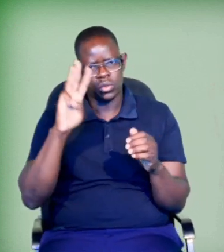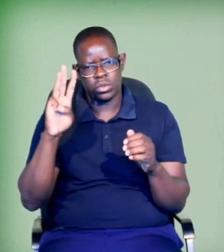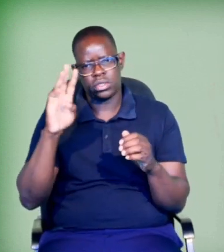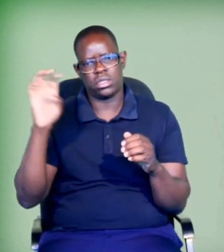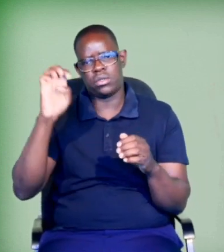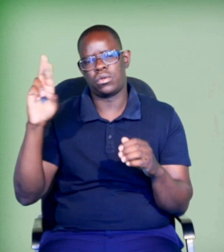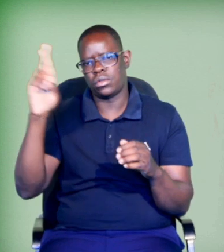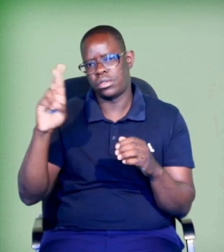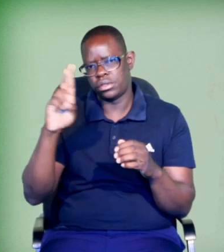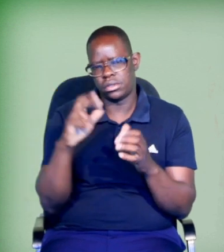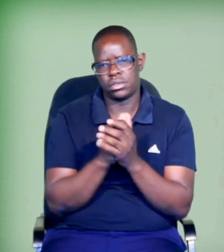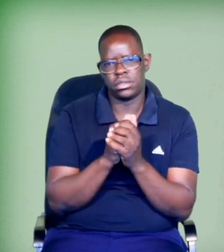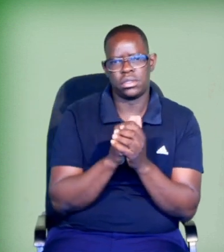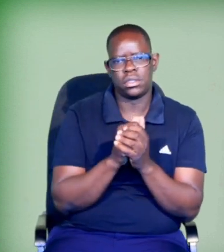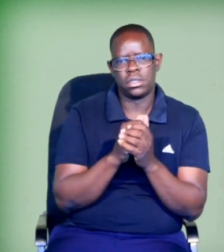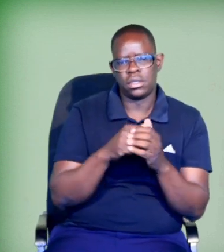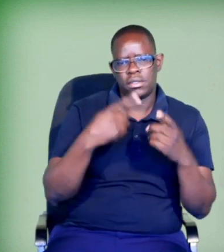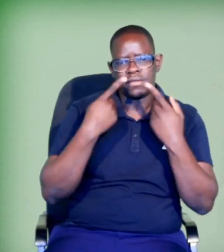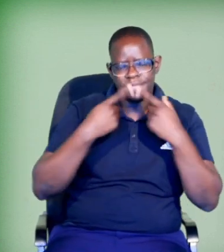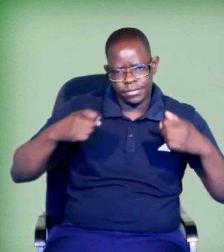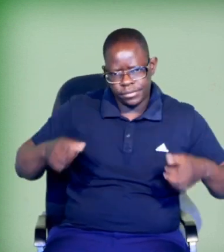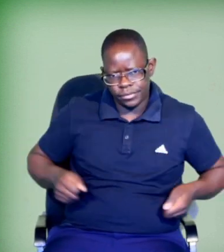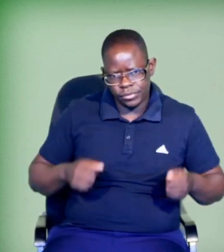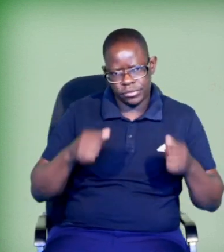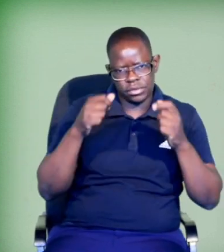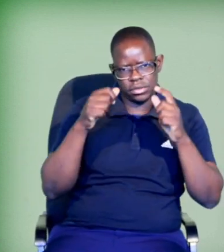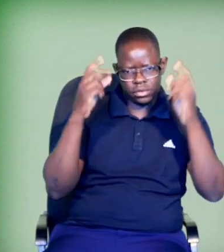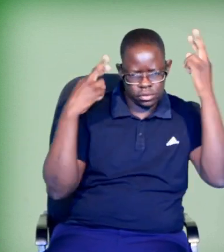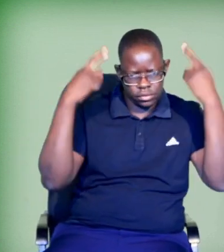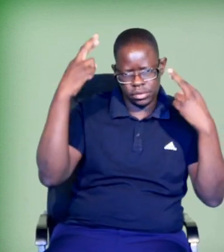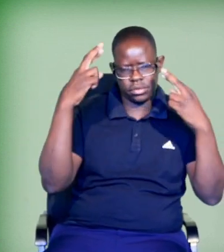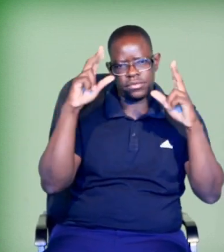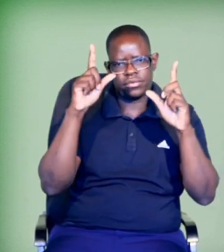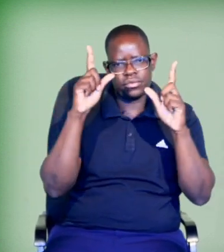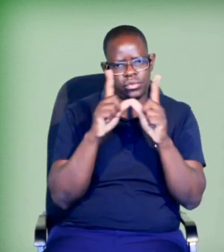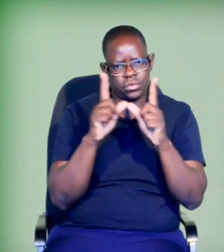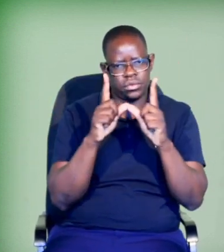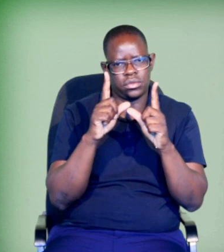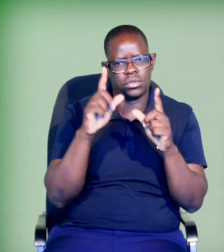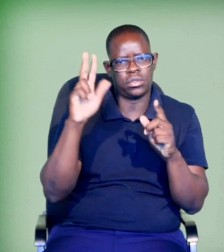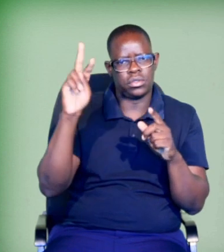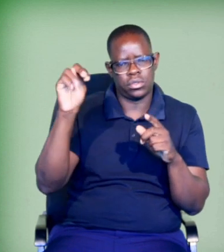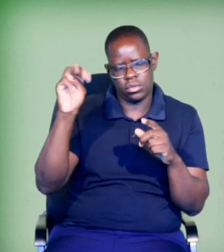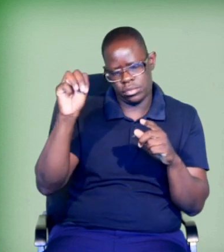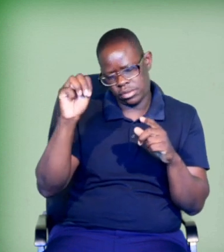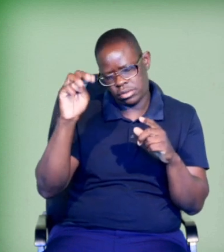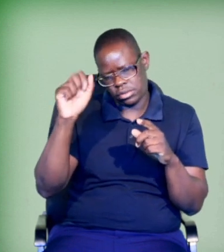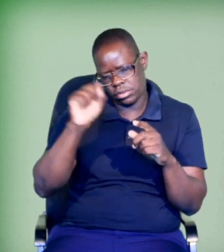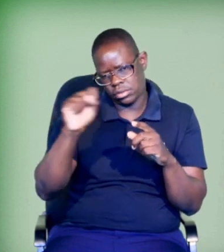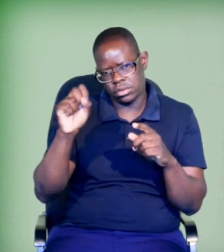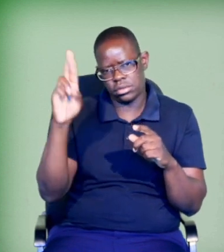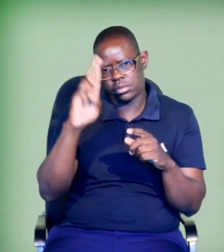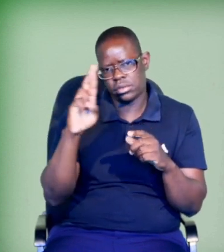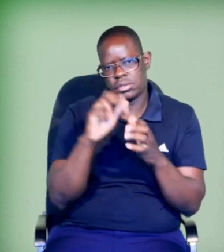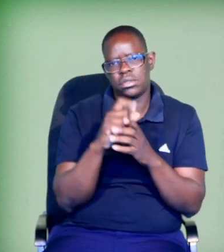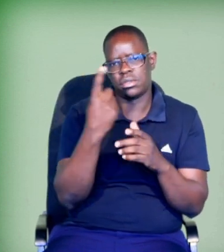region, trees for timber in the Zambezi region, universities in Windhoek in the Commerce region. So these regions or areas within the